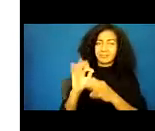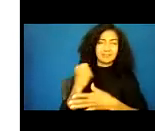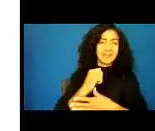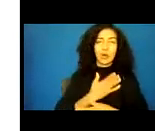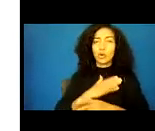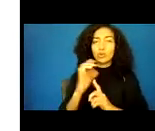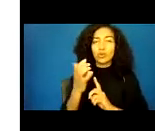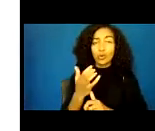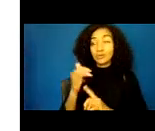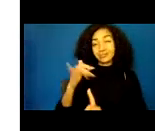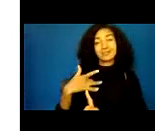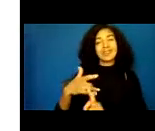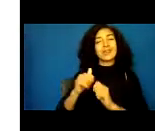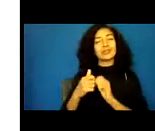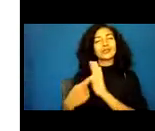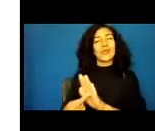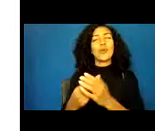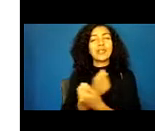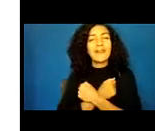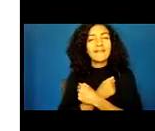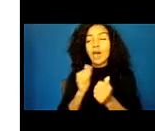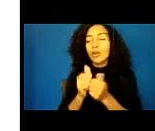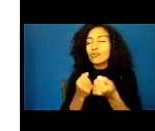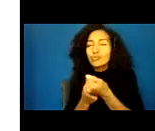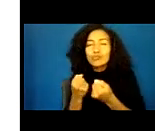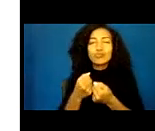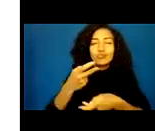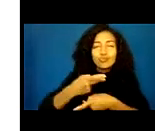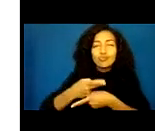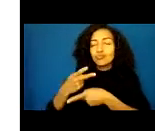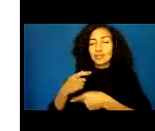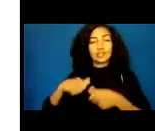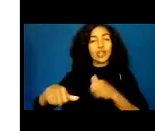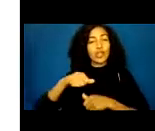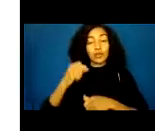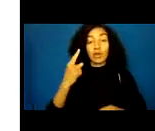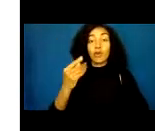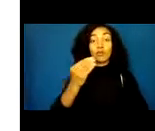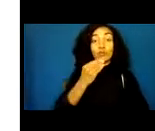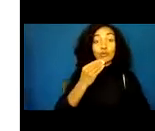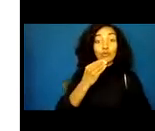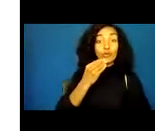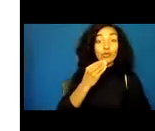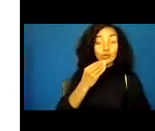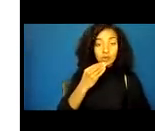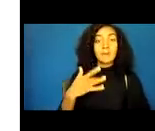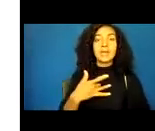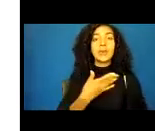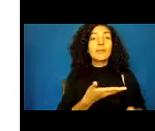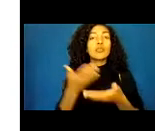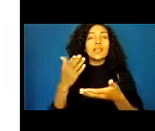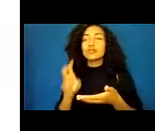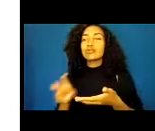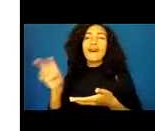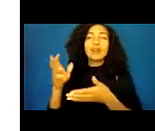your love and that's how you cared for each other throughout time. Our foods were traveled and shared through